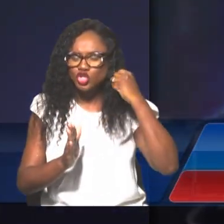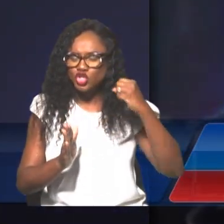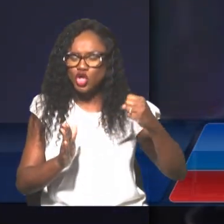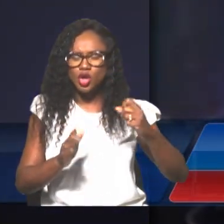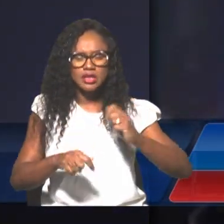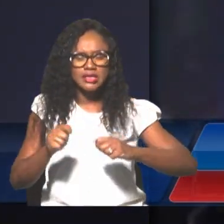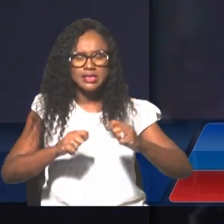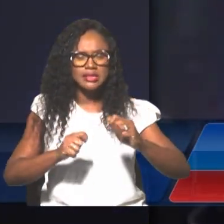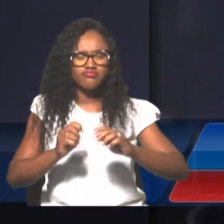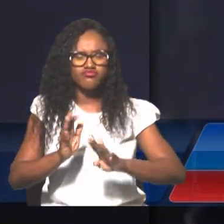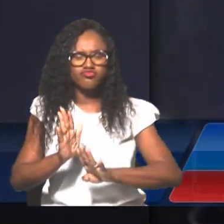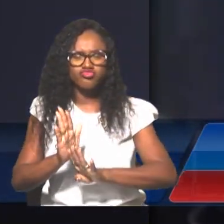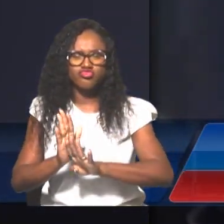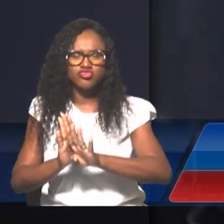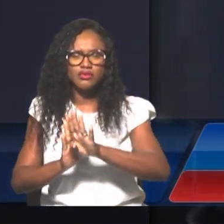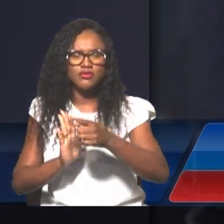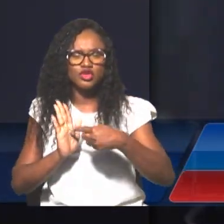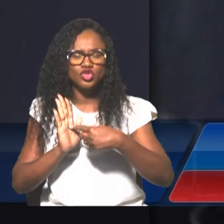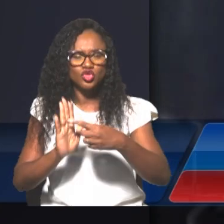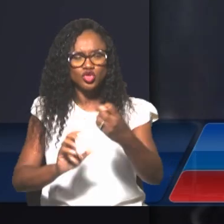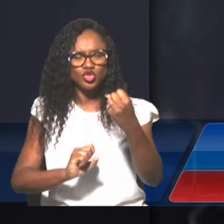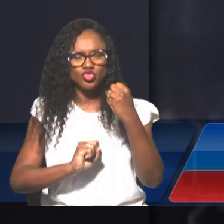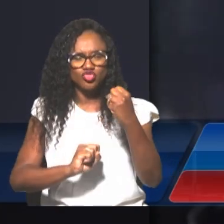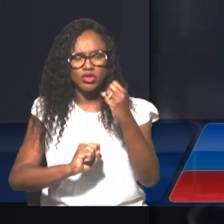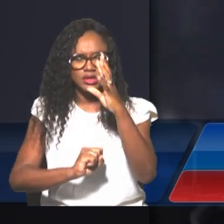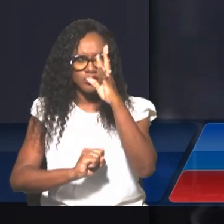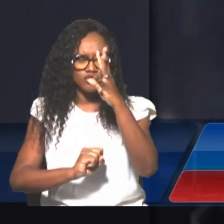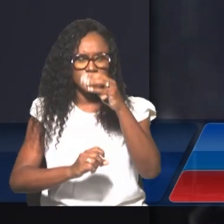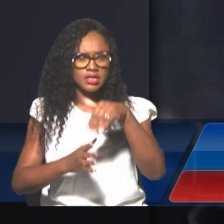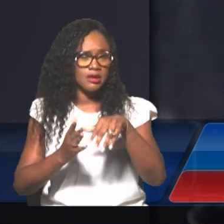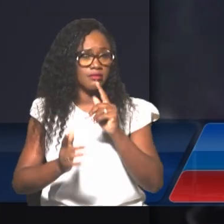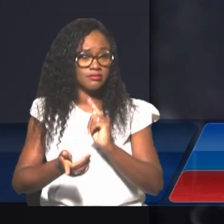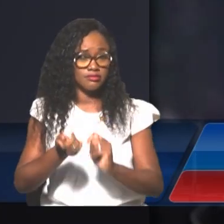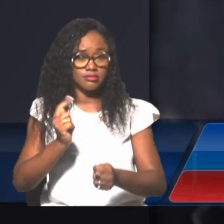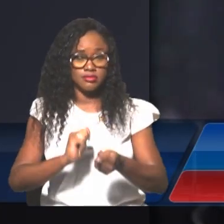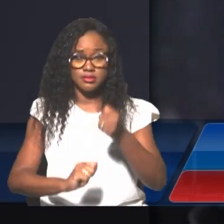evolved, reflecting the strength and innovation of our people.